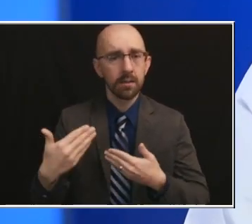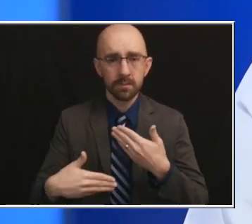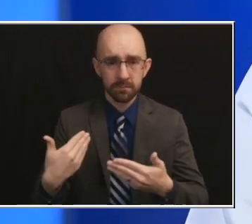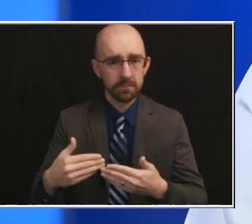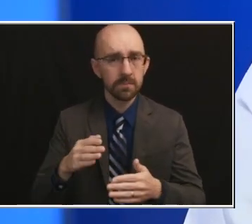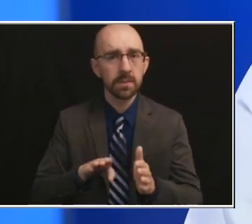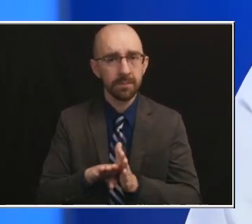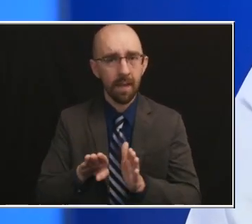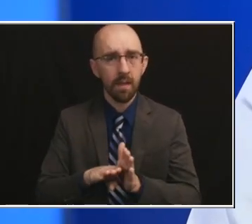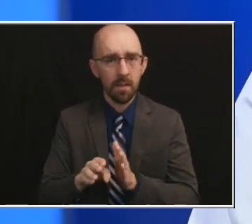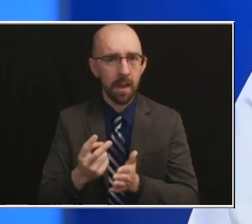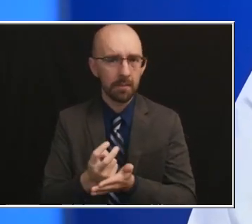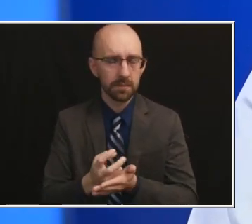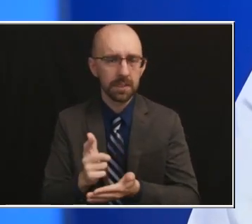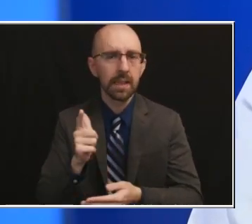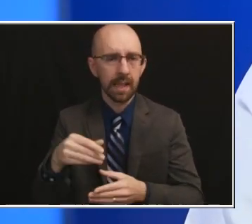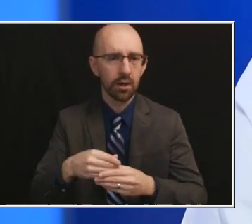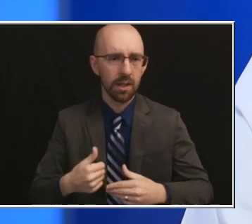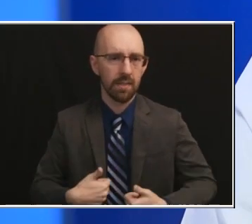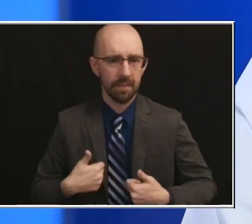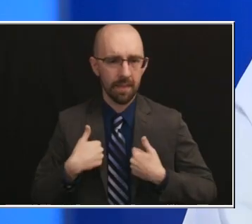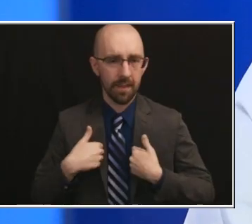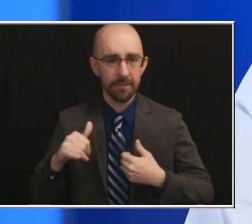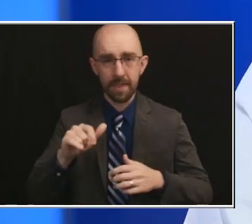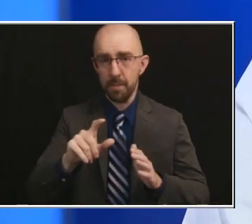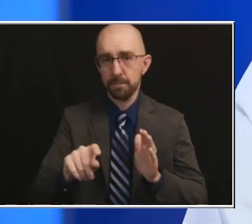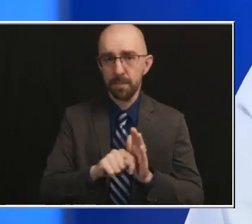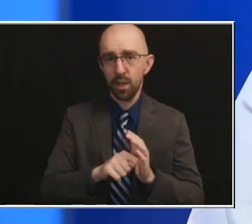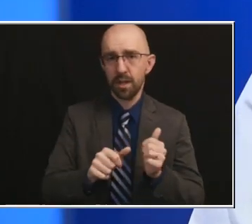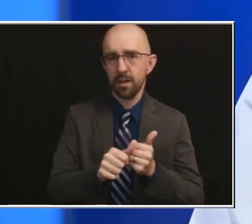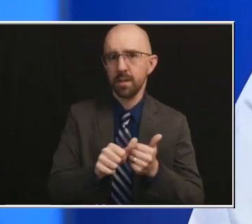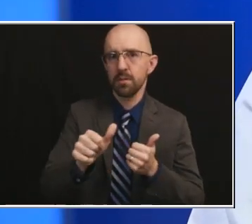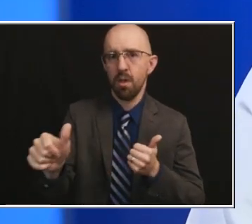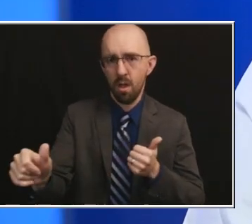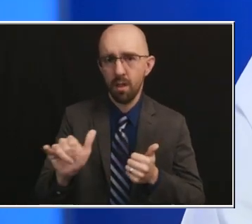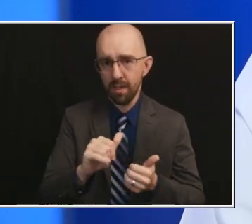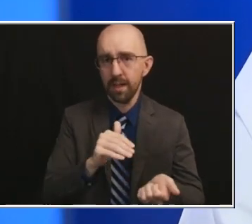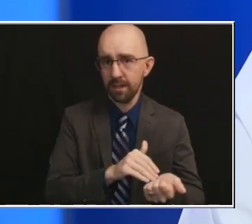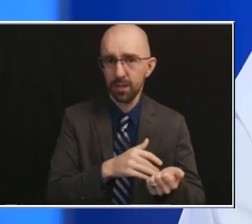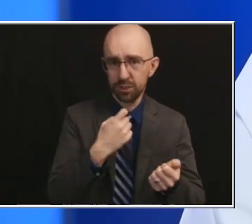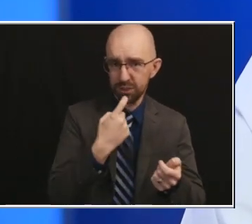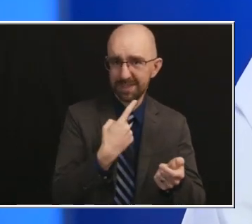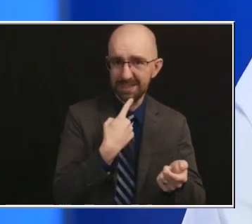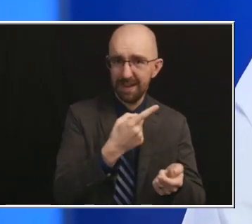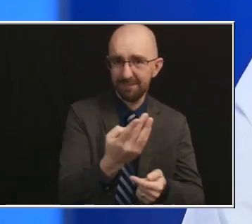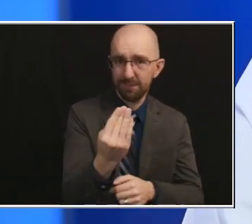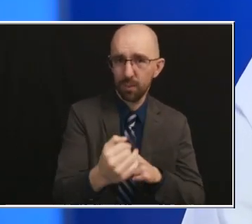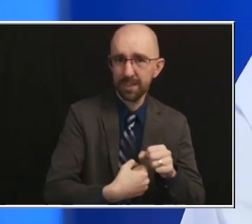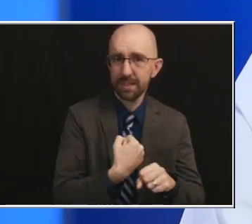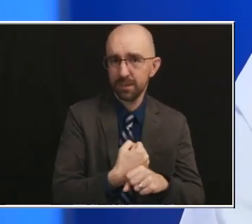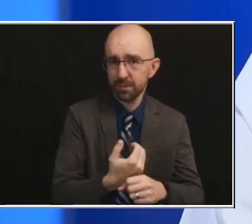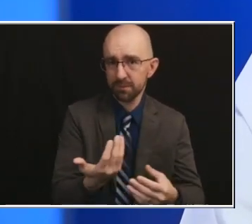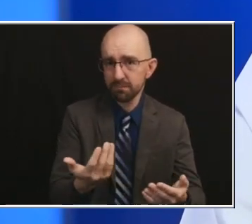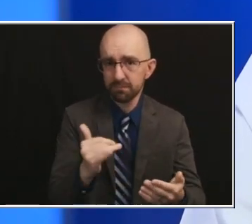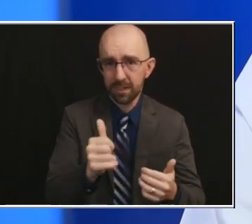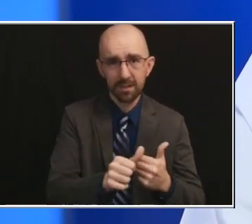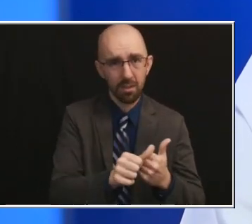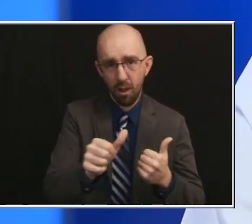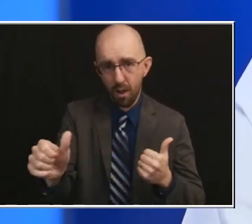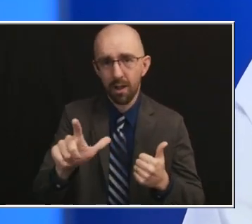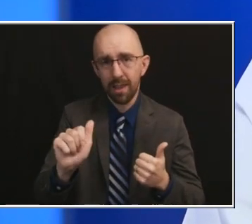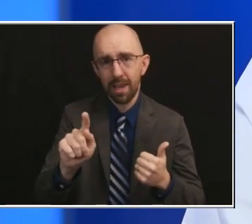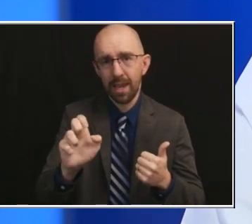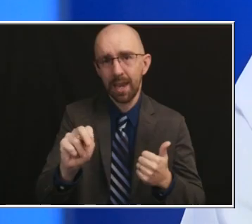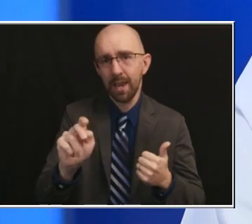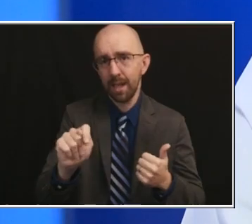life, and the latency period is long. So as you heard Dr. Jarzin, 14 years after. And various studies have shown that it can be